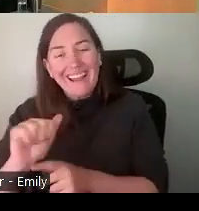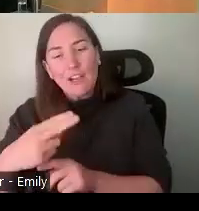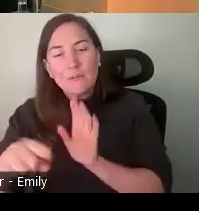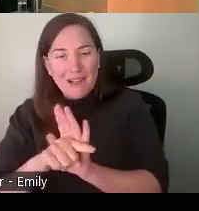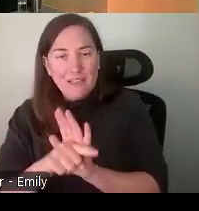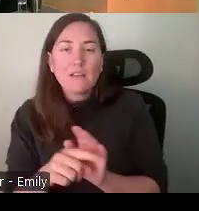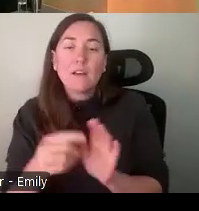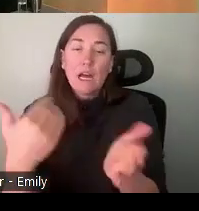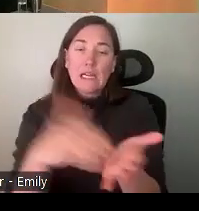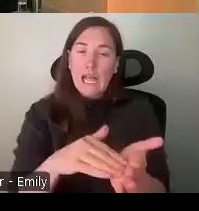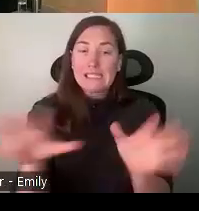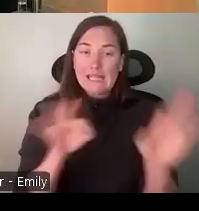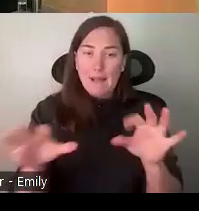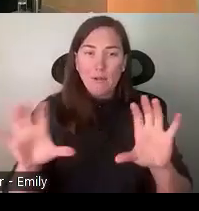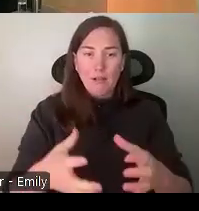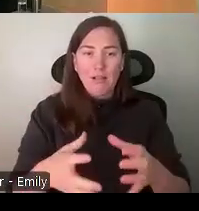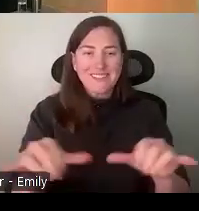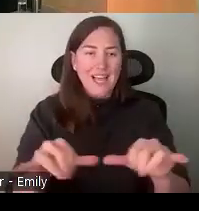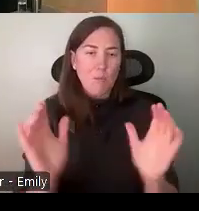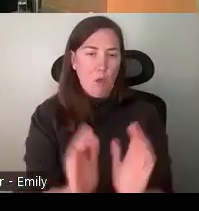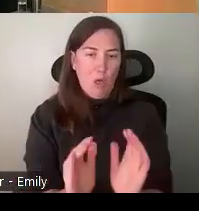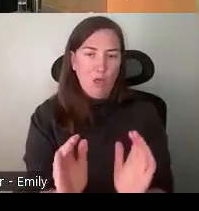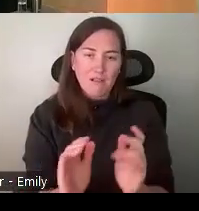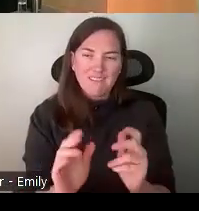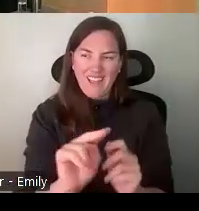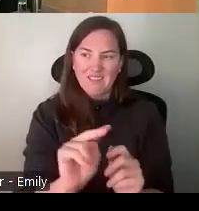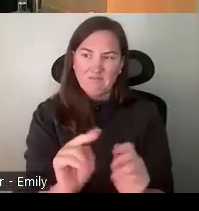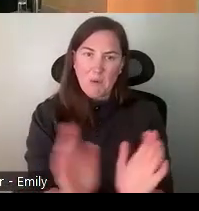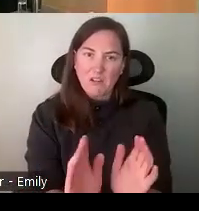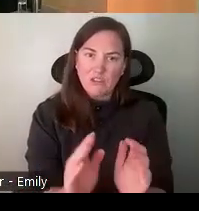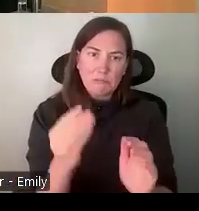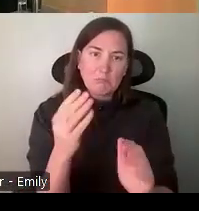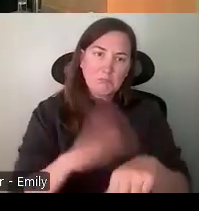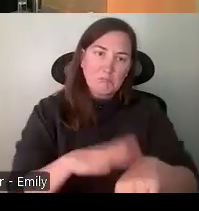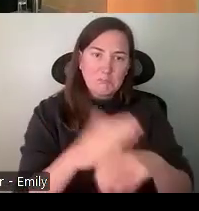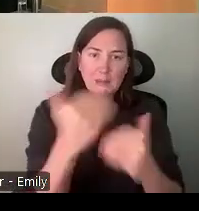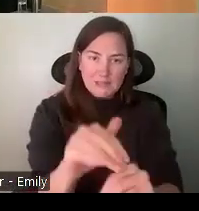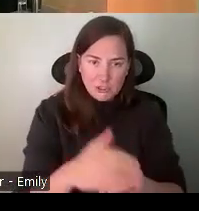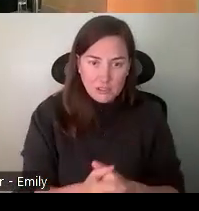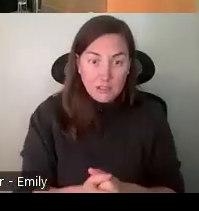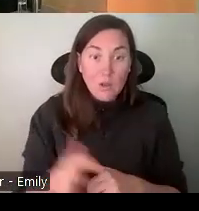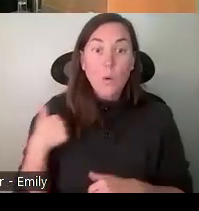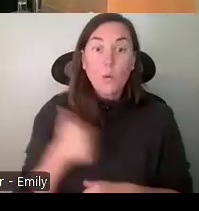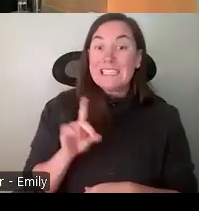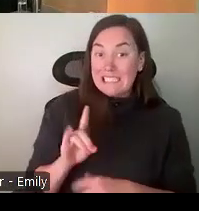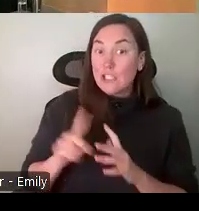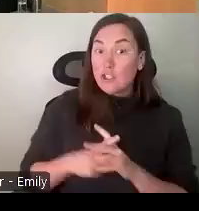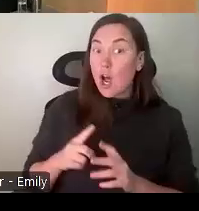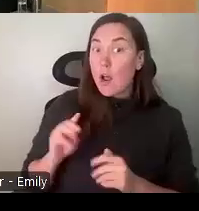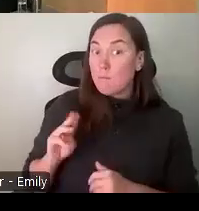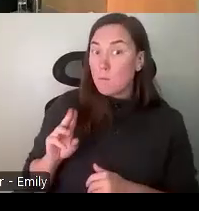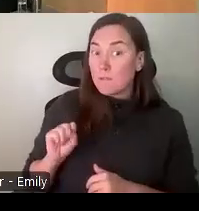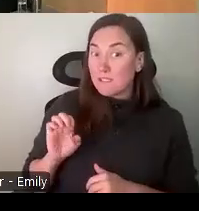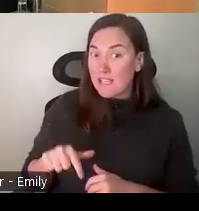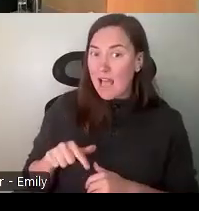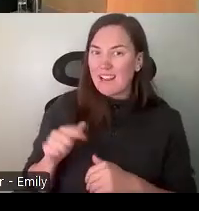sizes. That is a big limitation here. We started the Muzak, we started some of these measures a little bit into the study. So we don't have a big sample yet, but